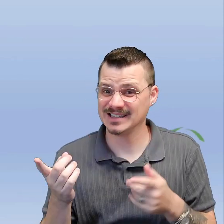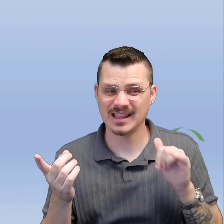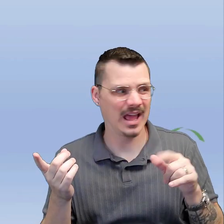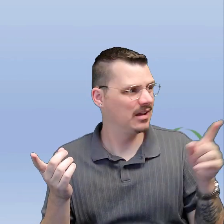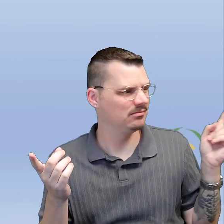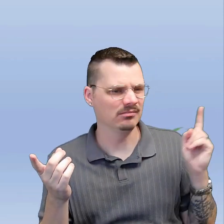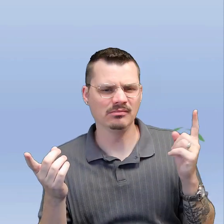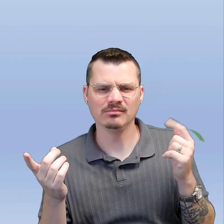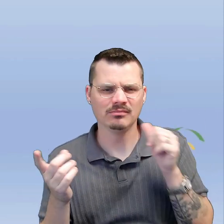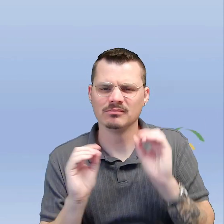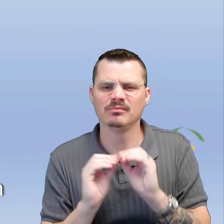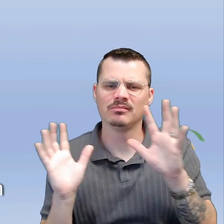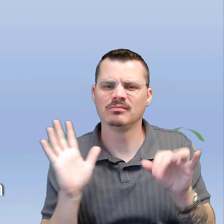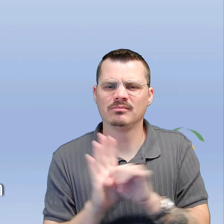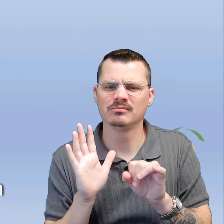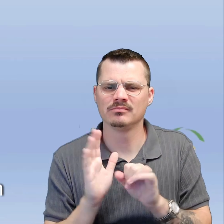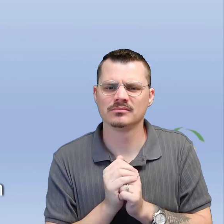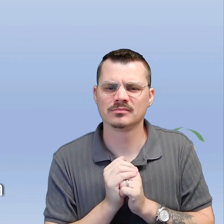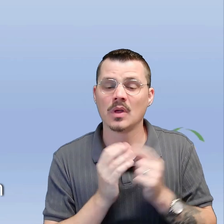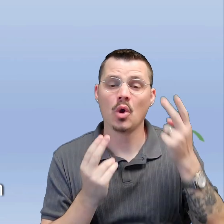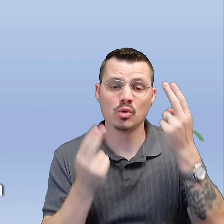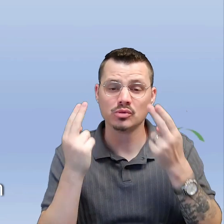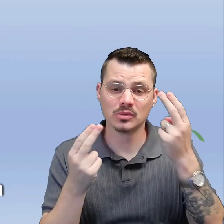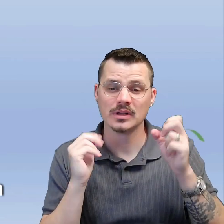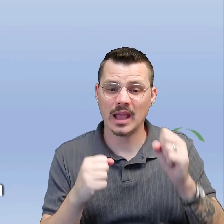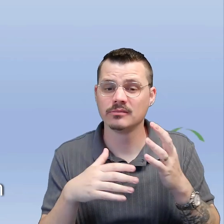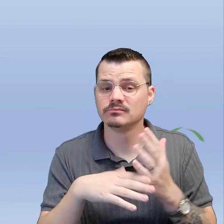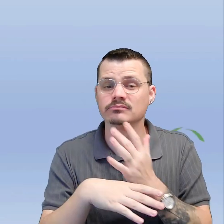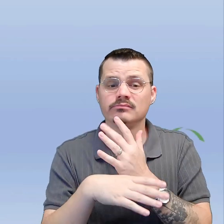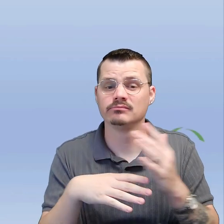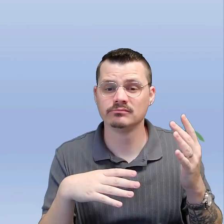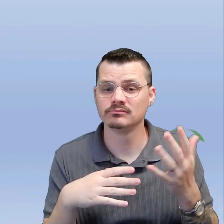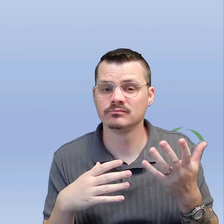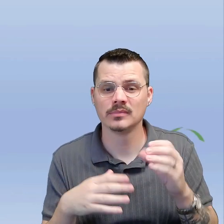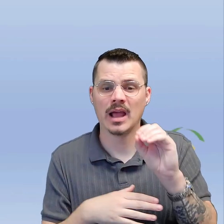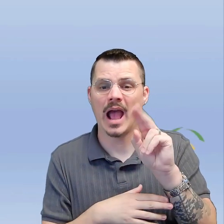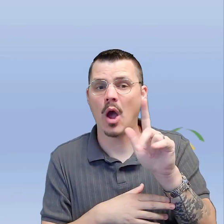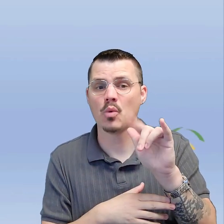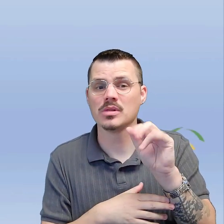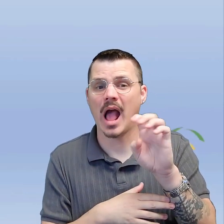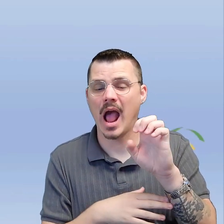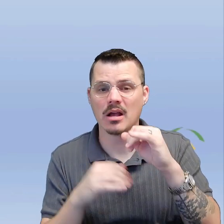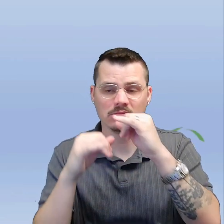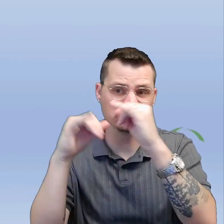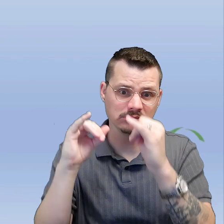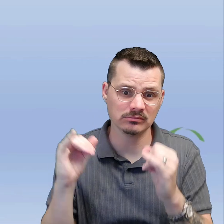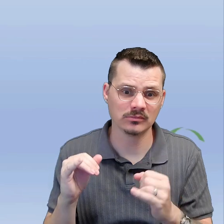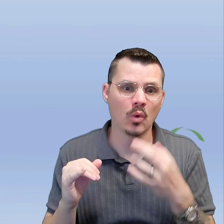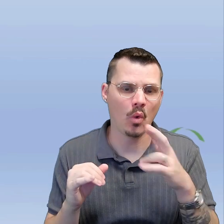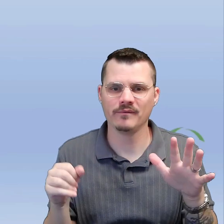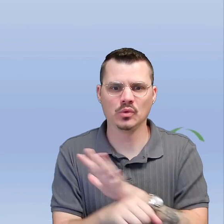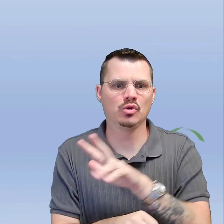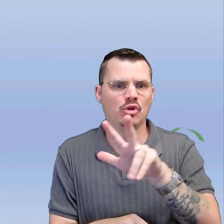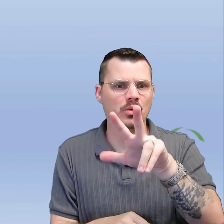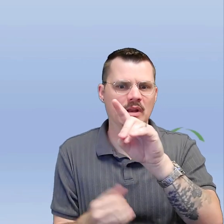to others. The hallucinations can range from vague outlines to fully formed